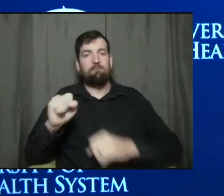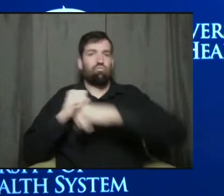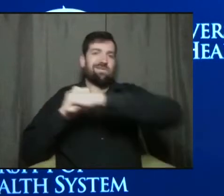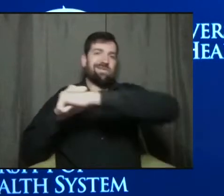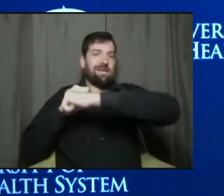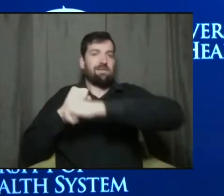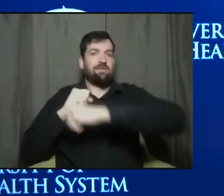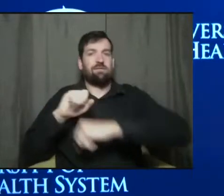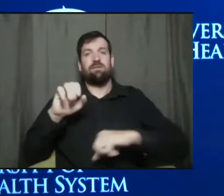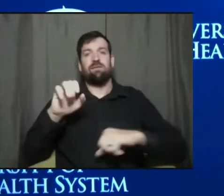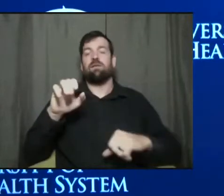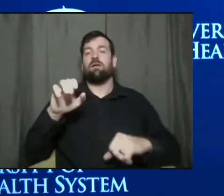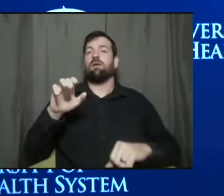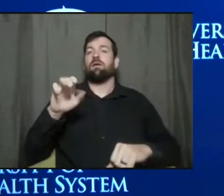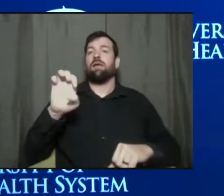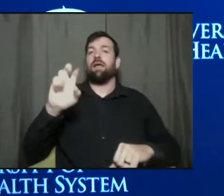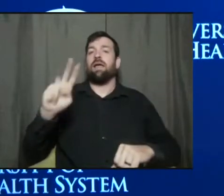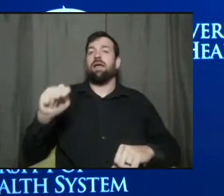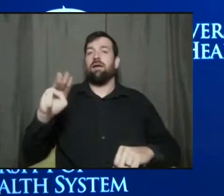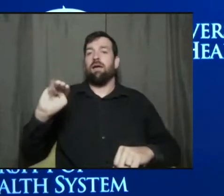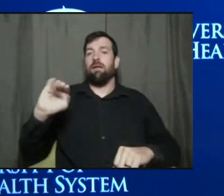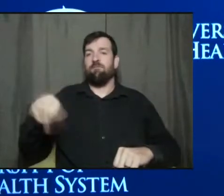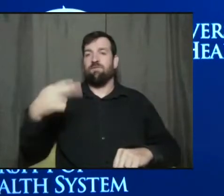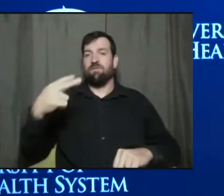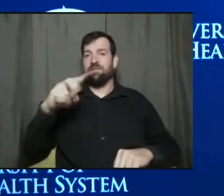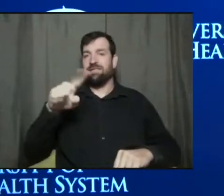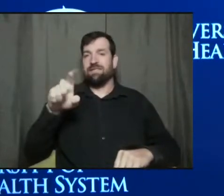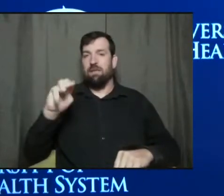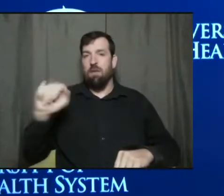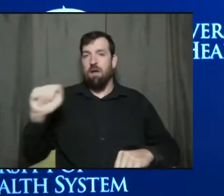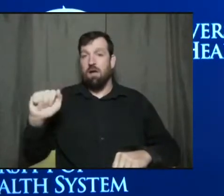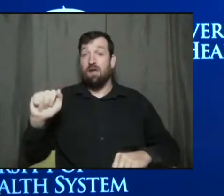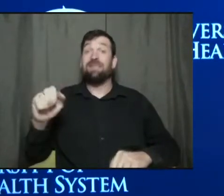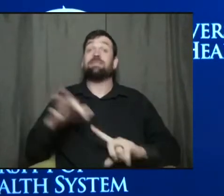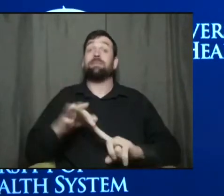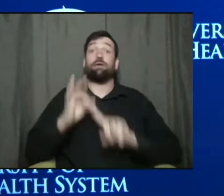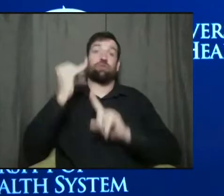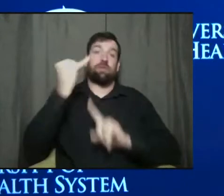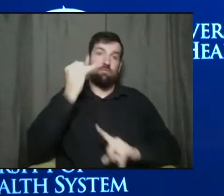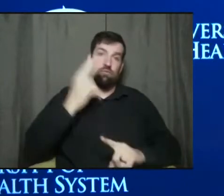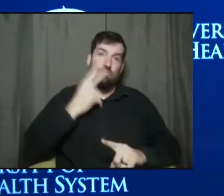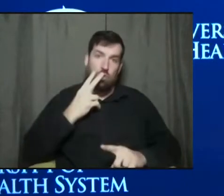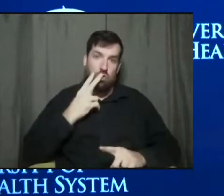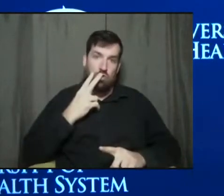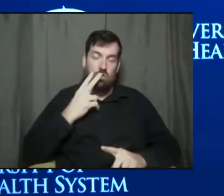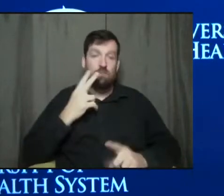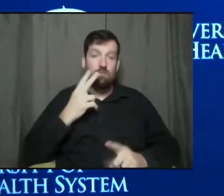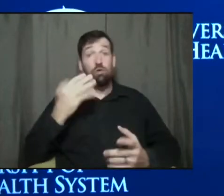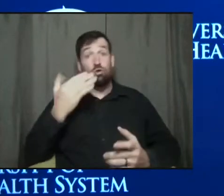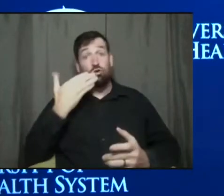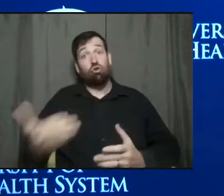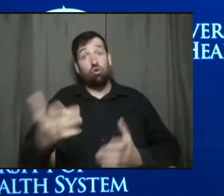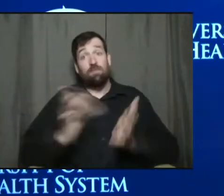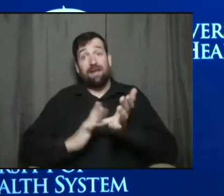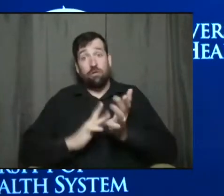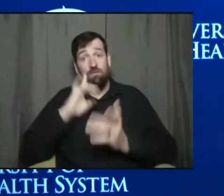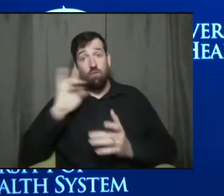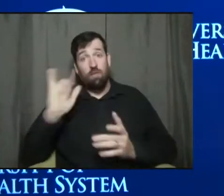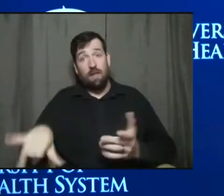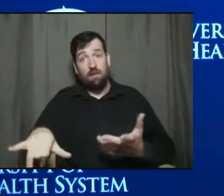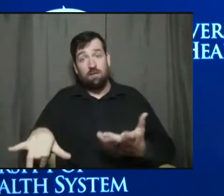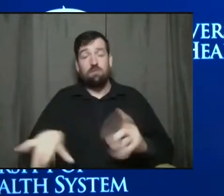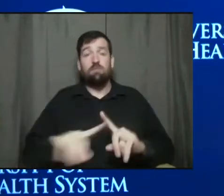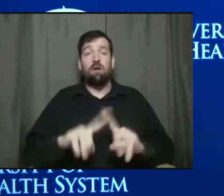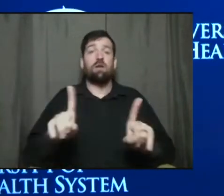especially if you're a smoker. So this drug doesn't affect that. There are good therapies for alpha-1 antitrypsin, but they have